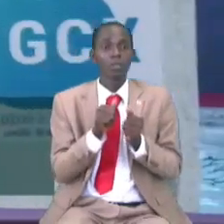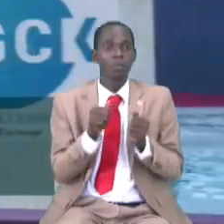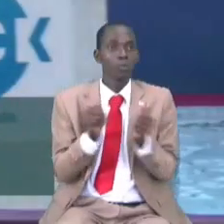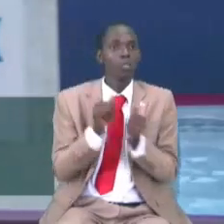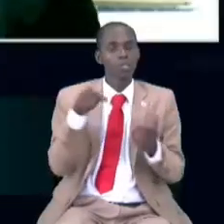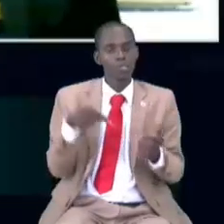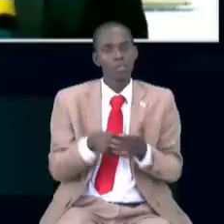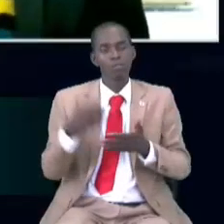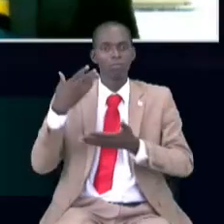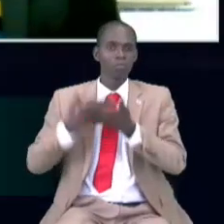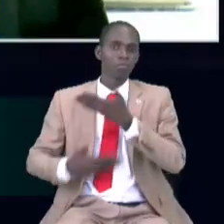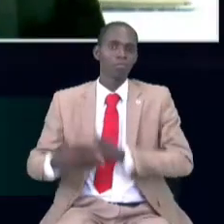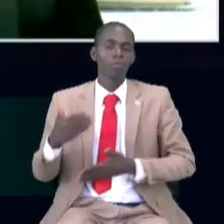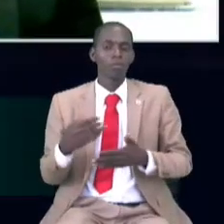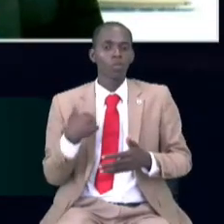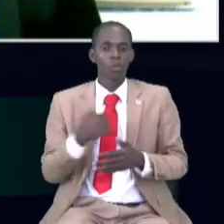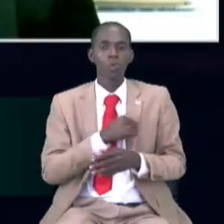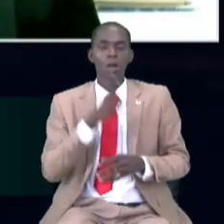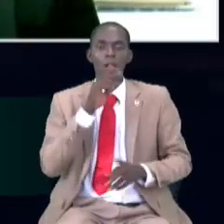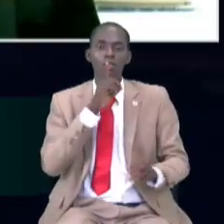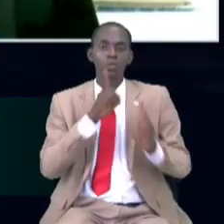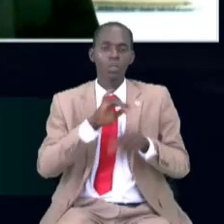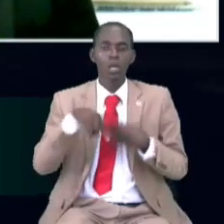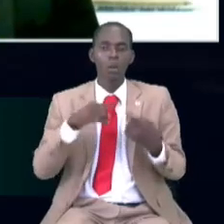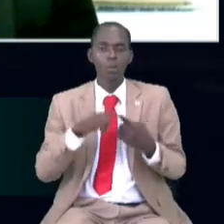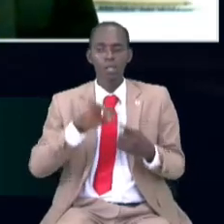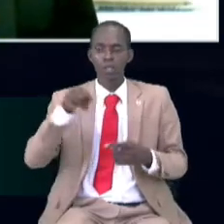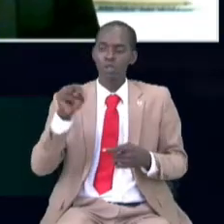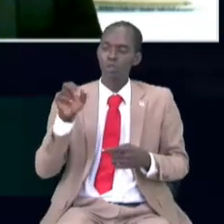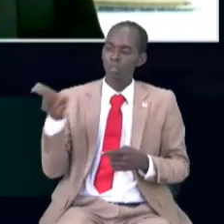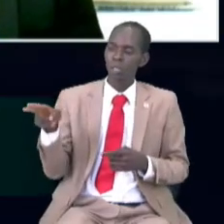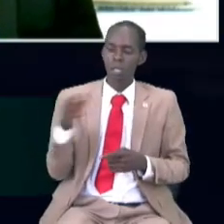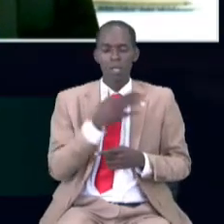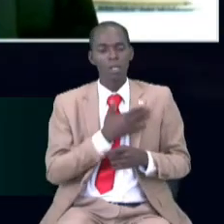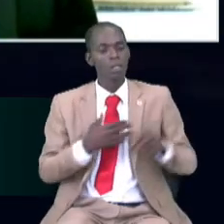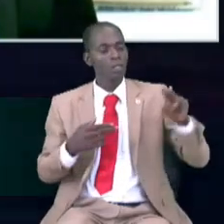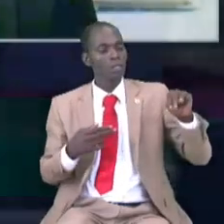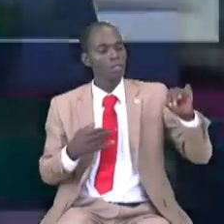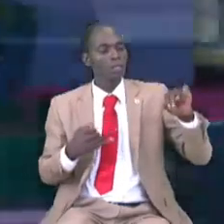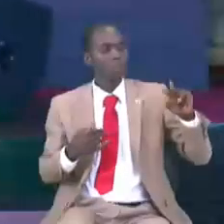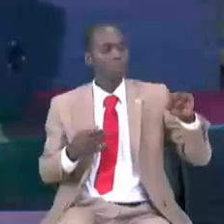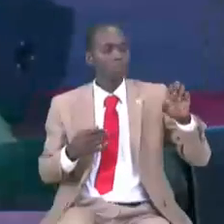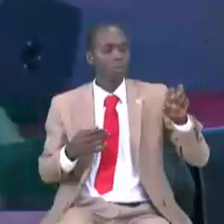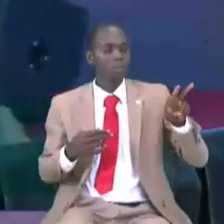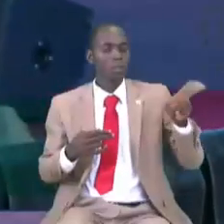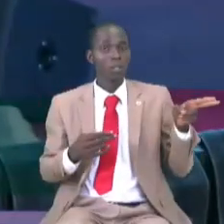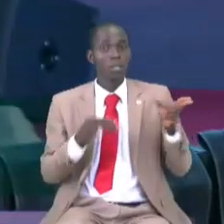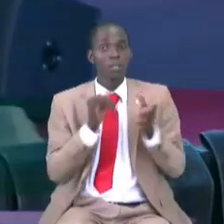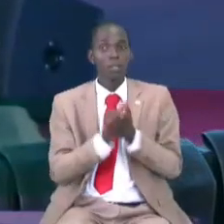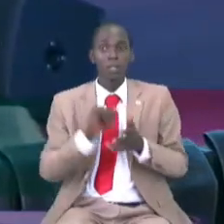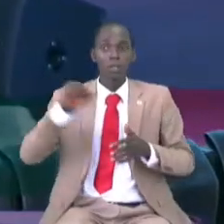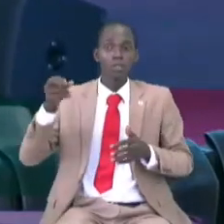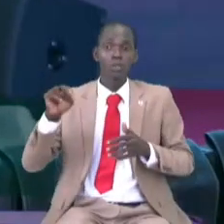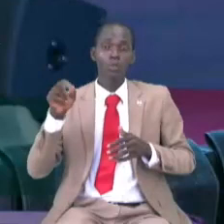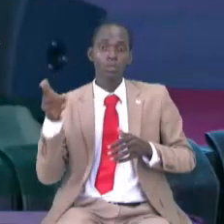talking about Jonah. That Jonah became winnowed, willing, and